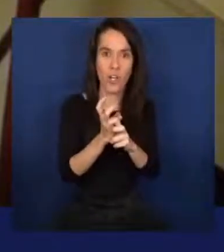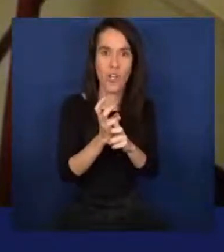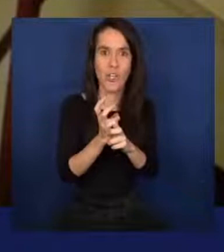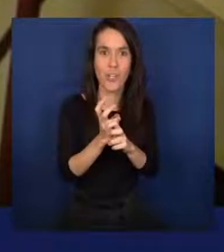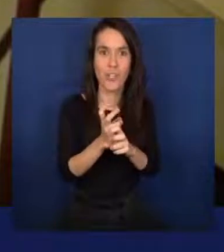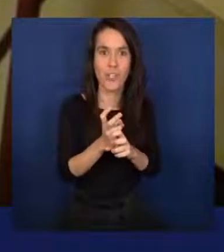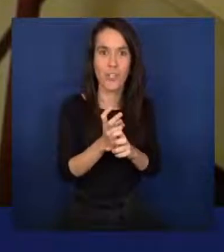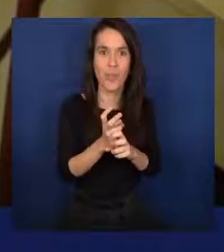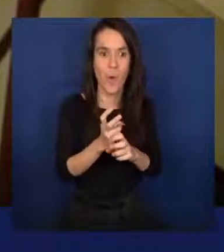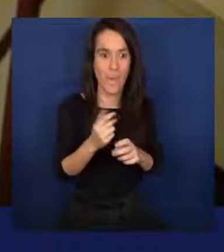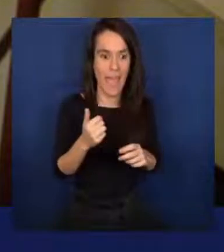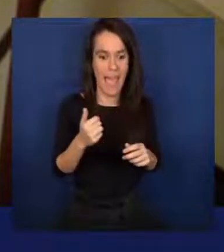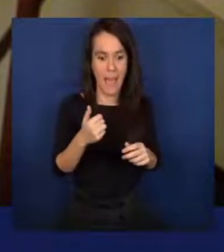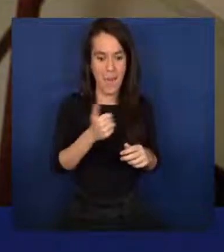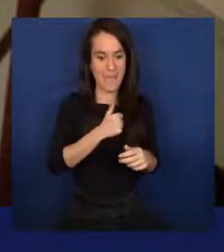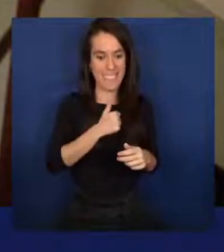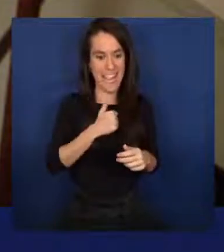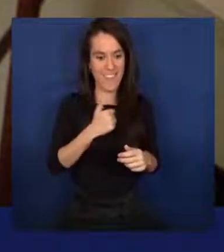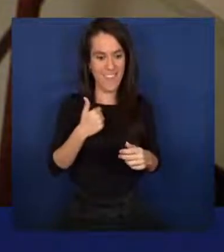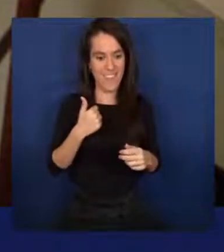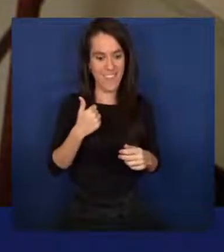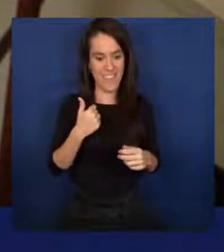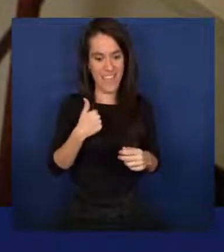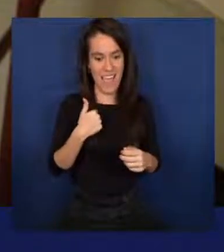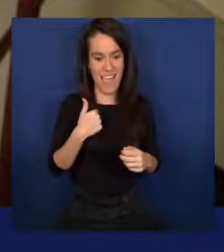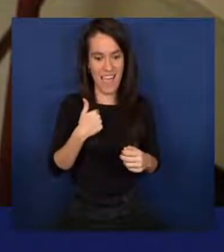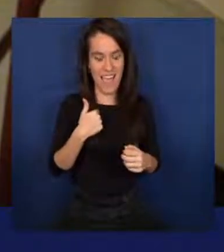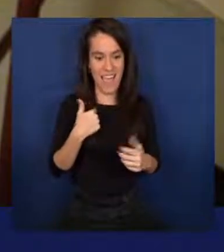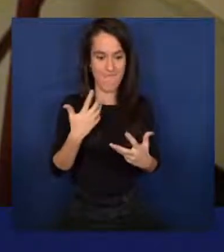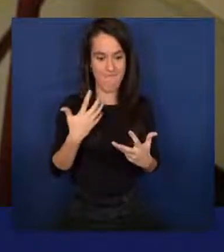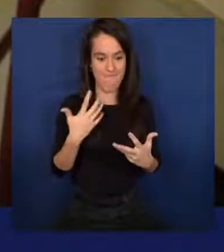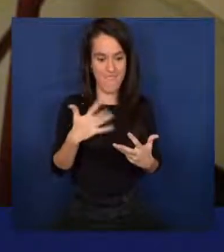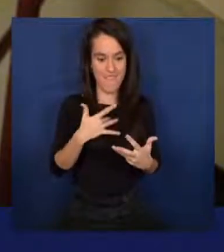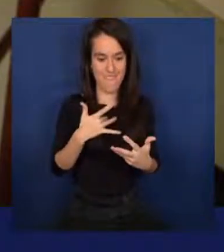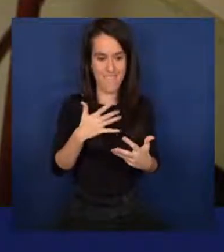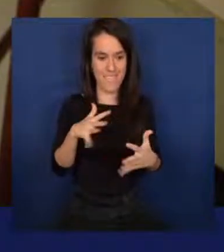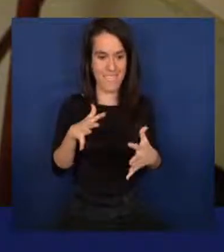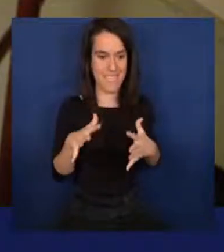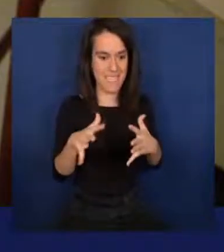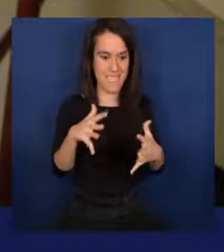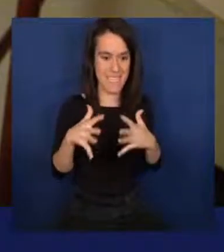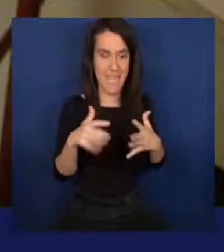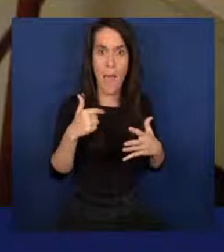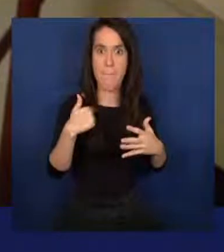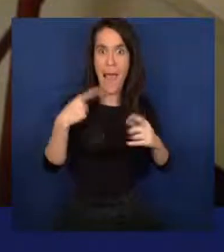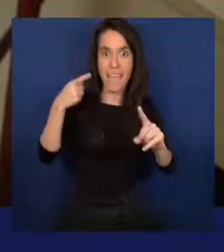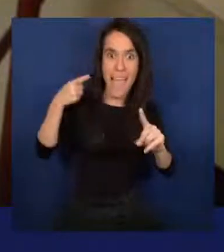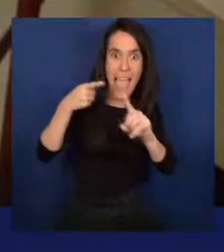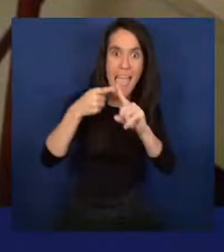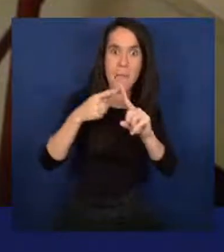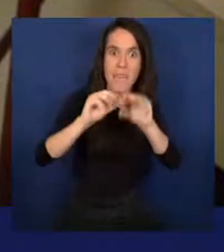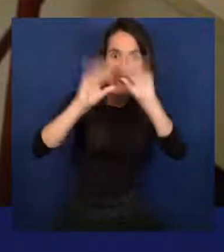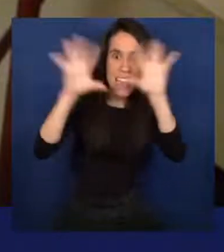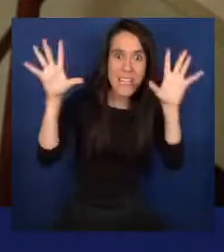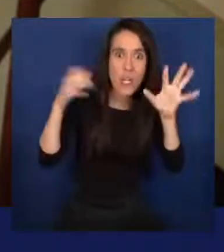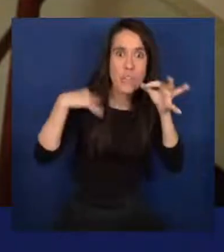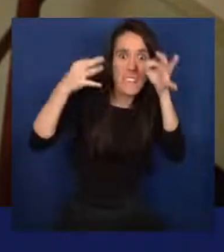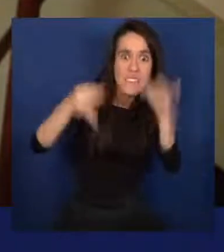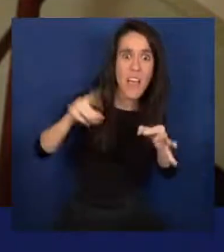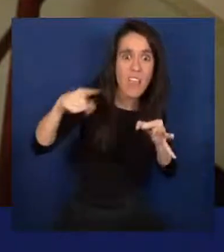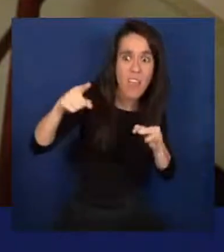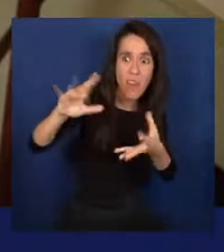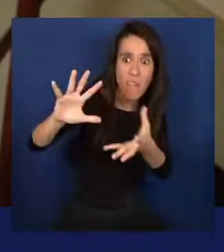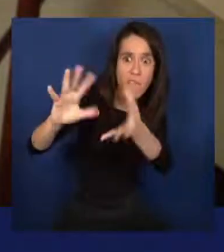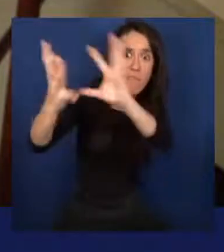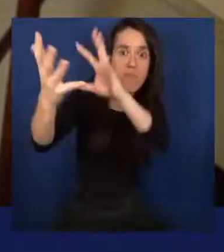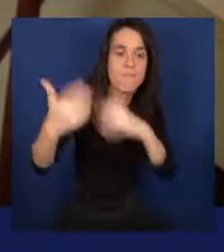too. But also at least to make sure what your intent was and the decisions you made. So before I go to